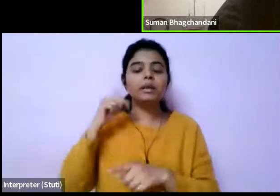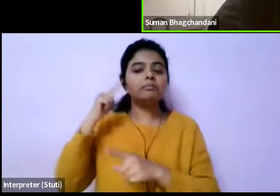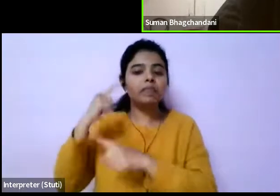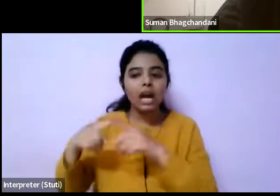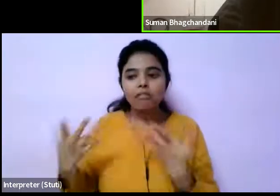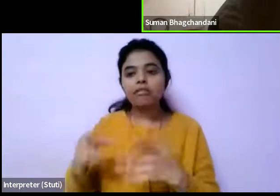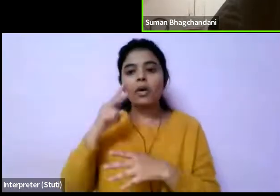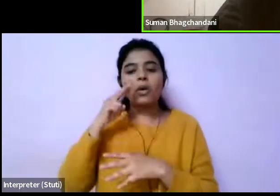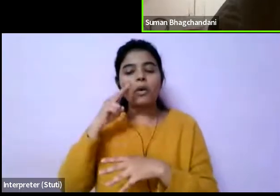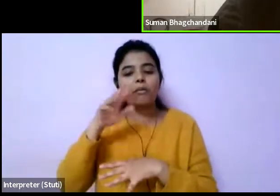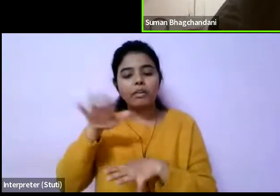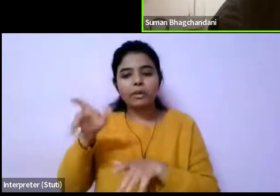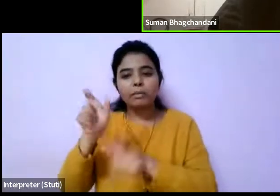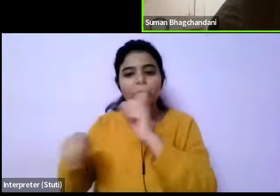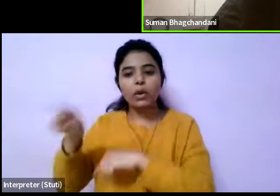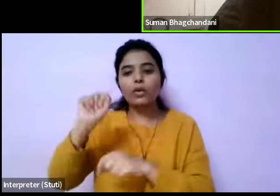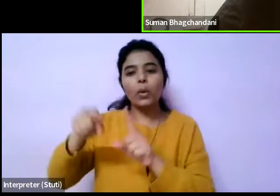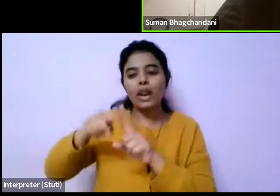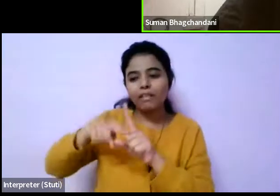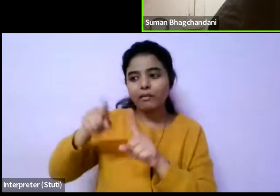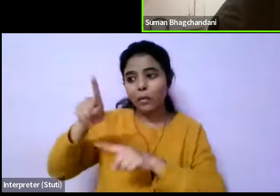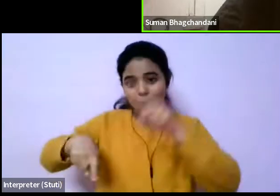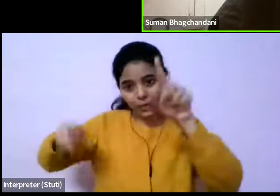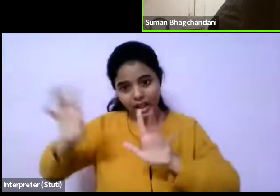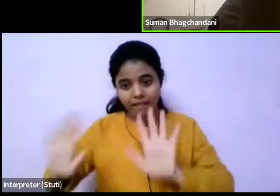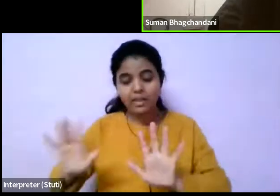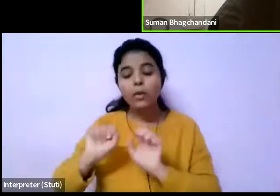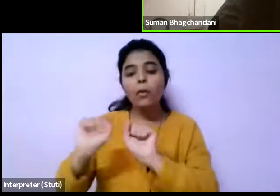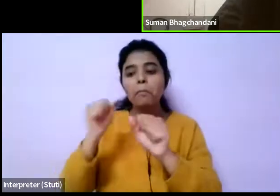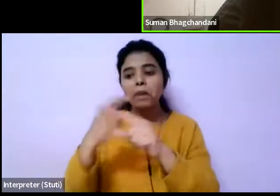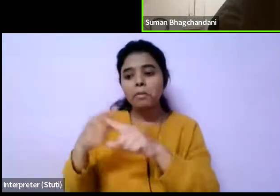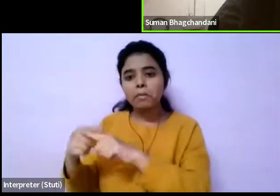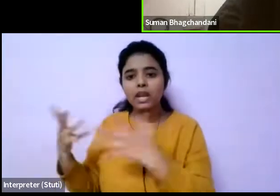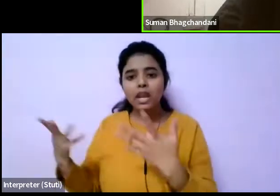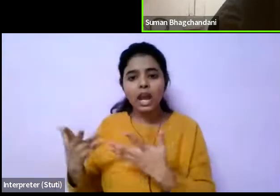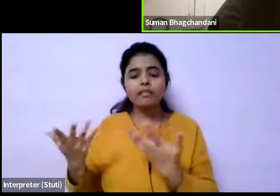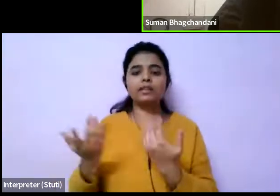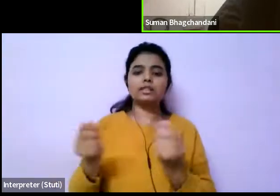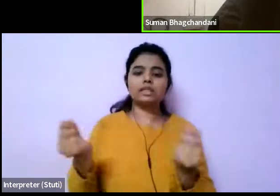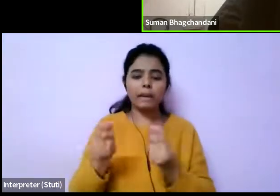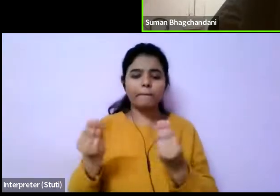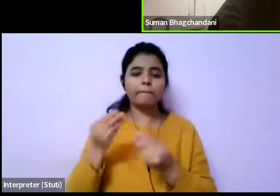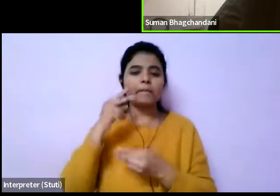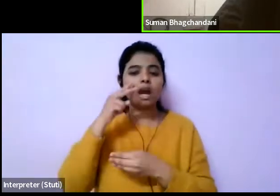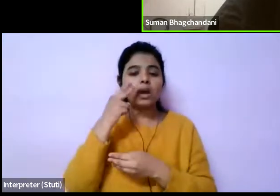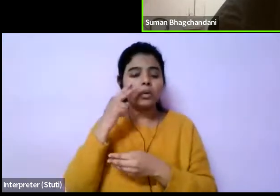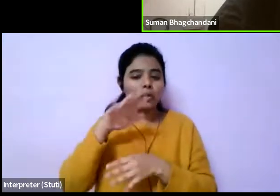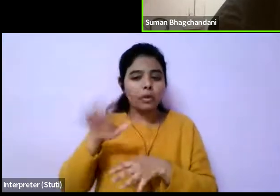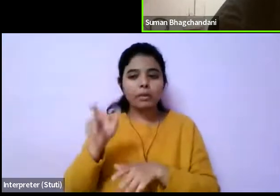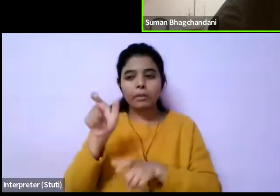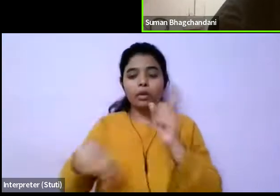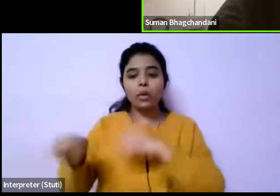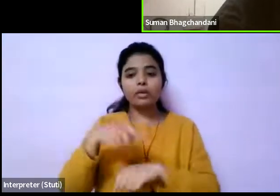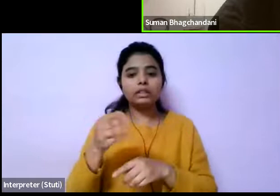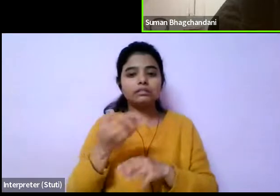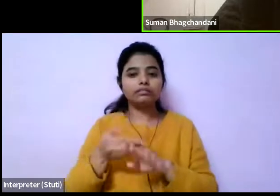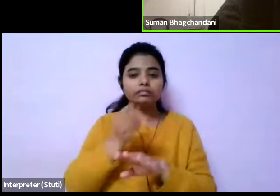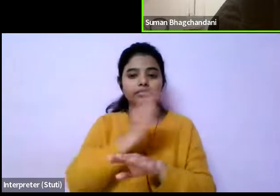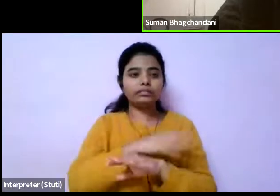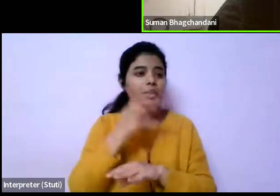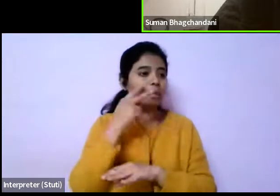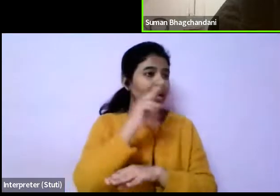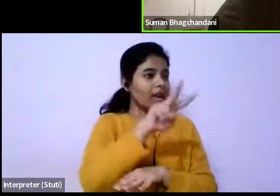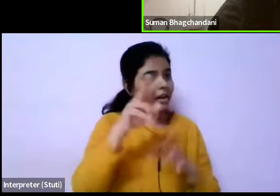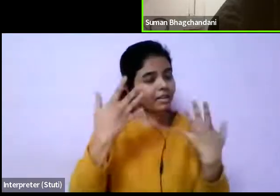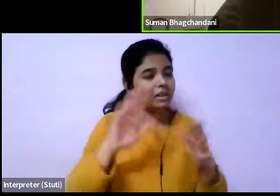disability started seeking admission in articulate abilities. For instance, with students who have had some visual experience of the world before losing their